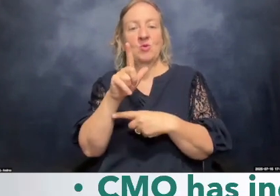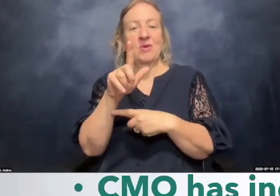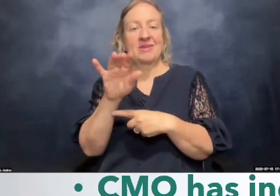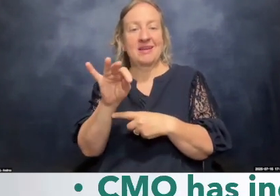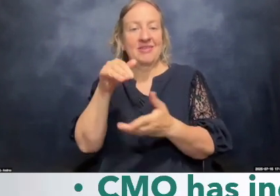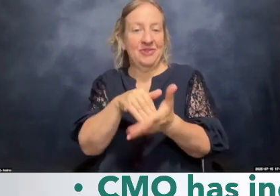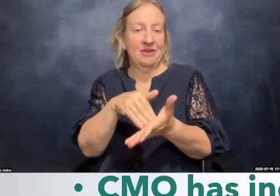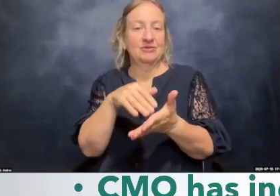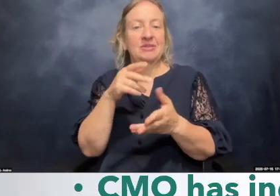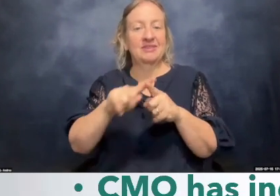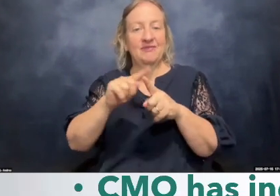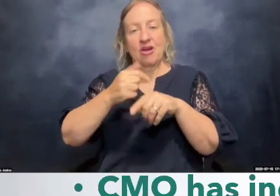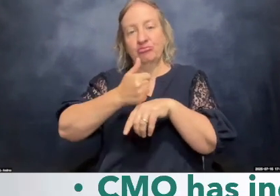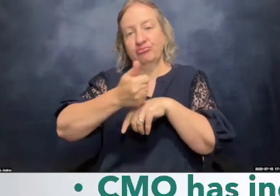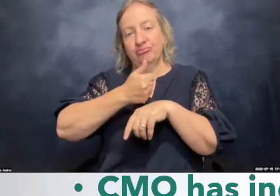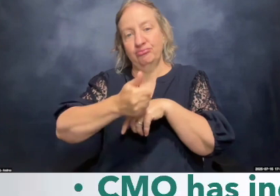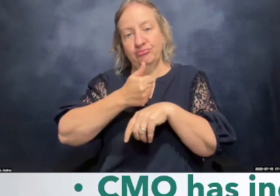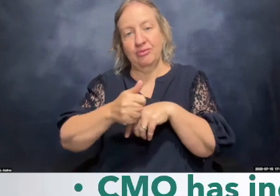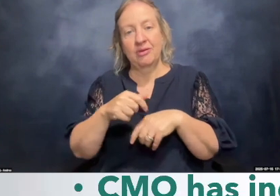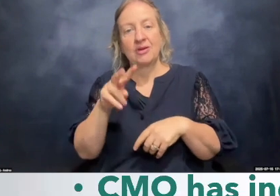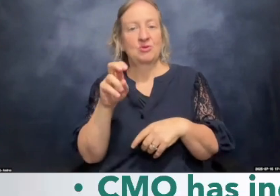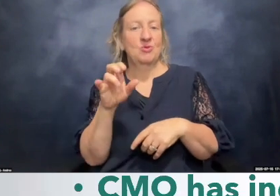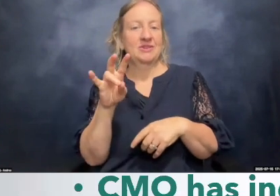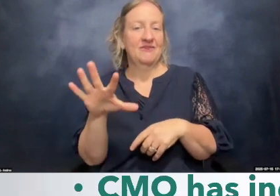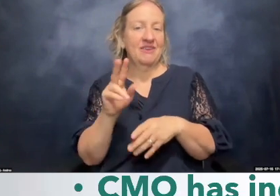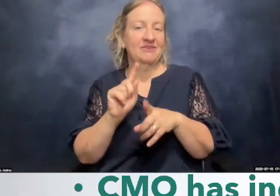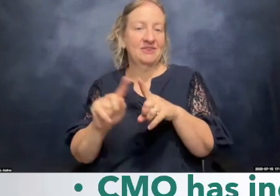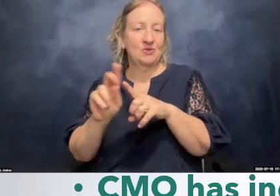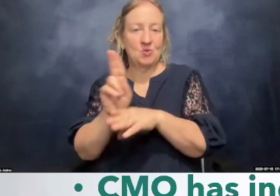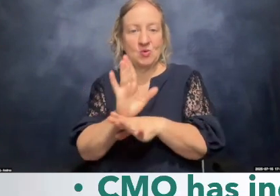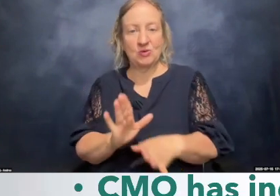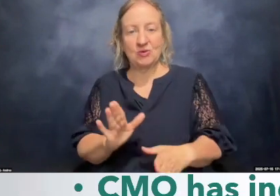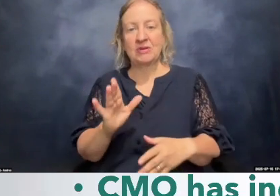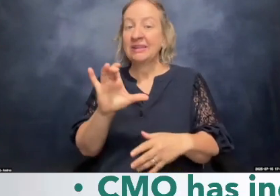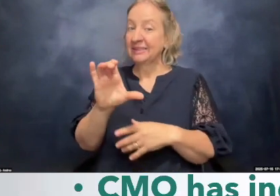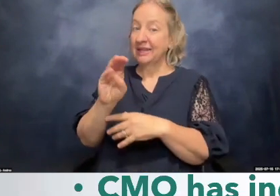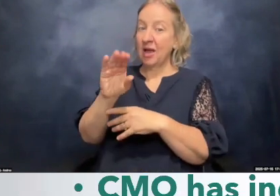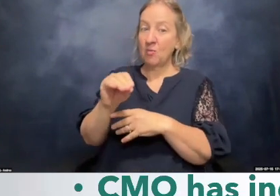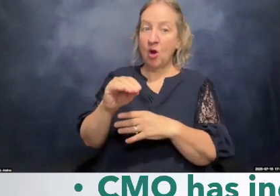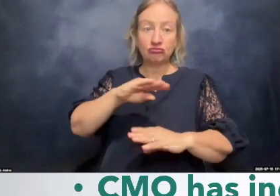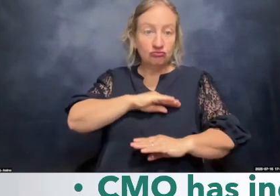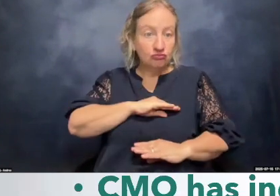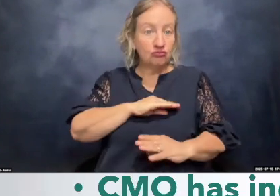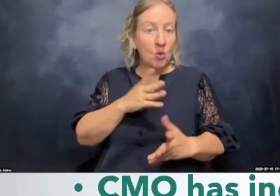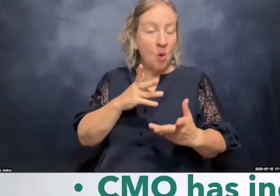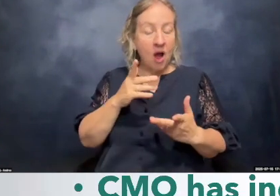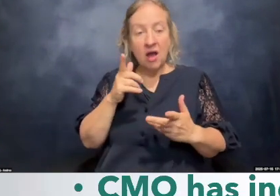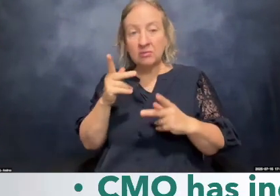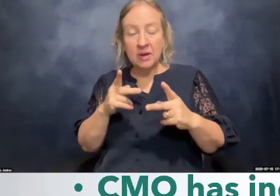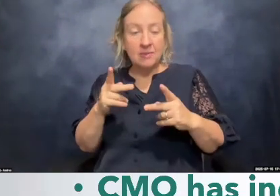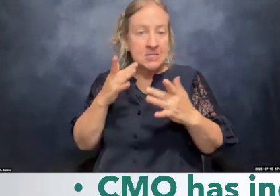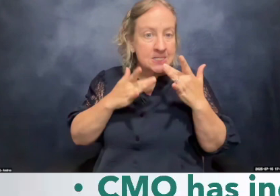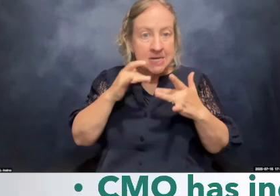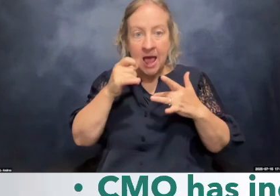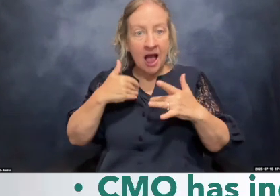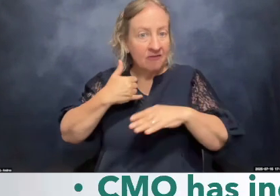These examples show how CMO is filling existing transportation gaps and directly improving access to key destinations for